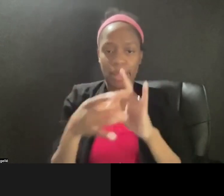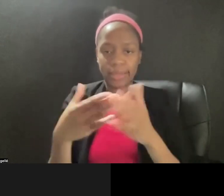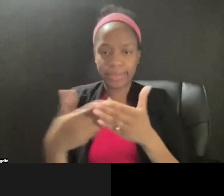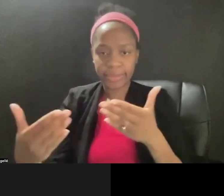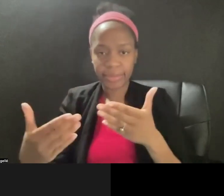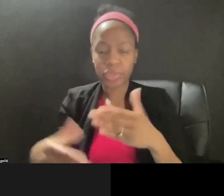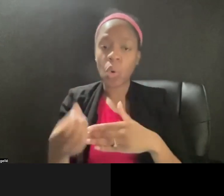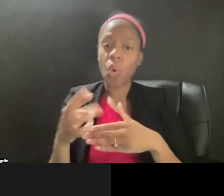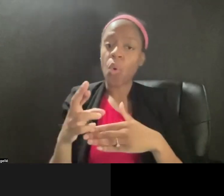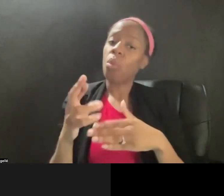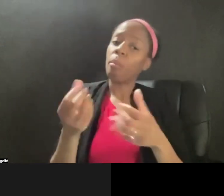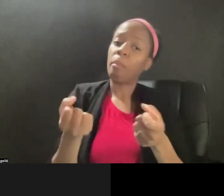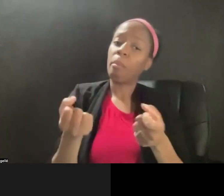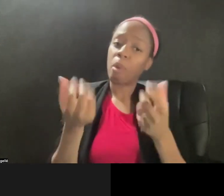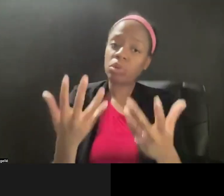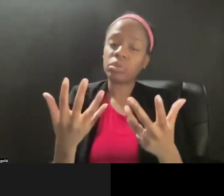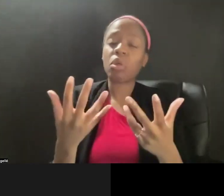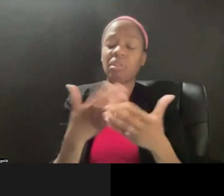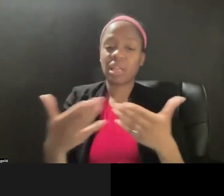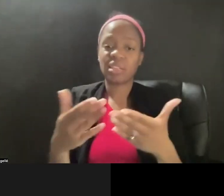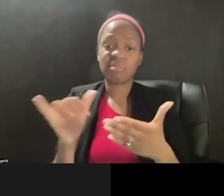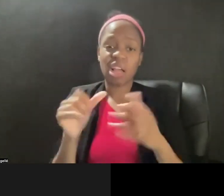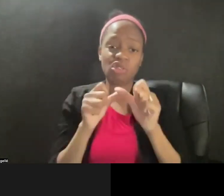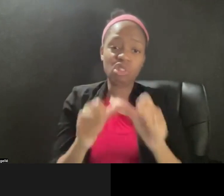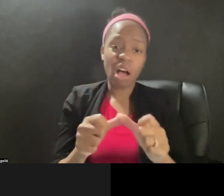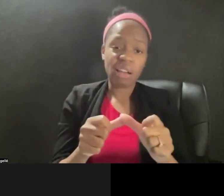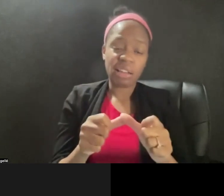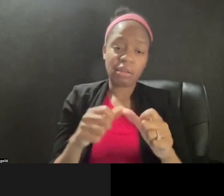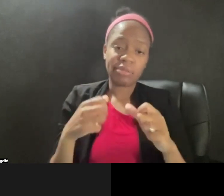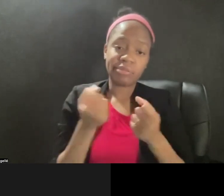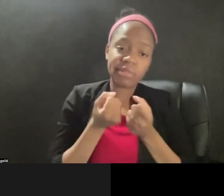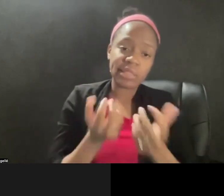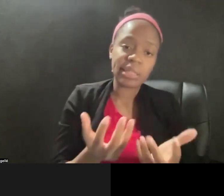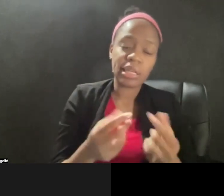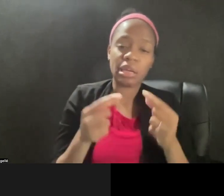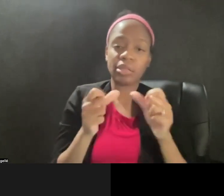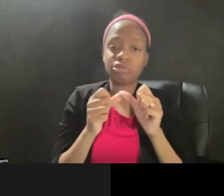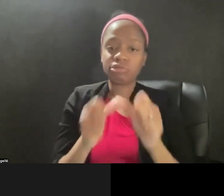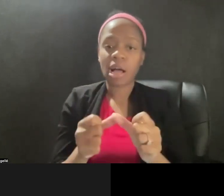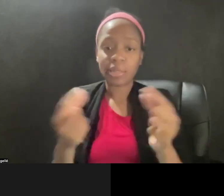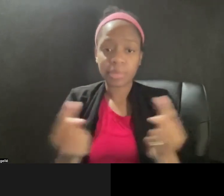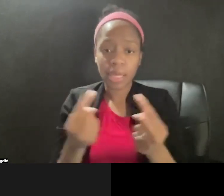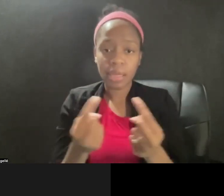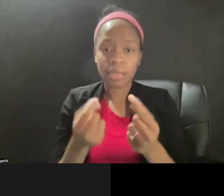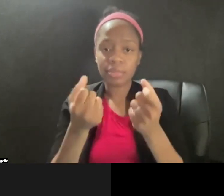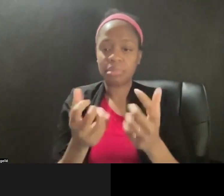such as chronic fatigue, chronic pain, and many other